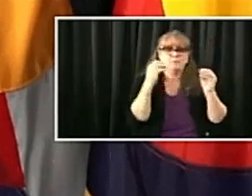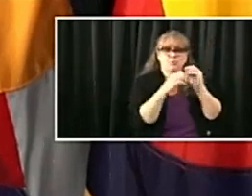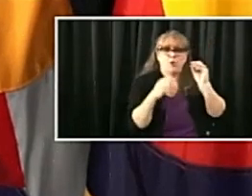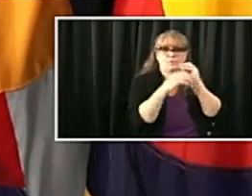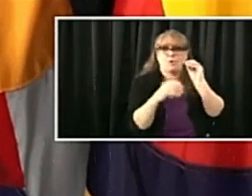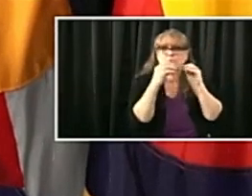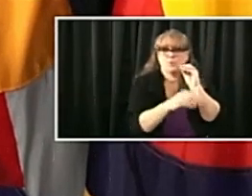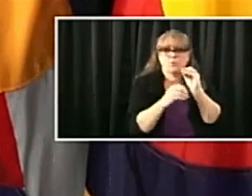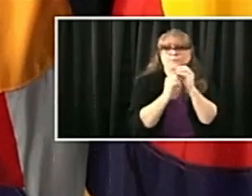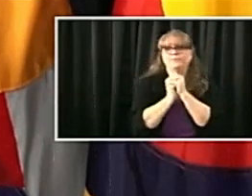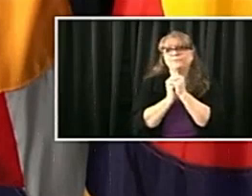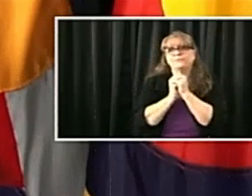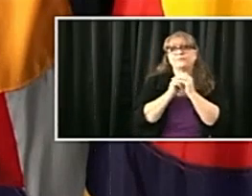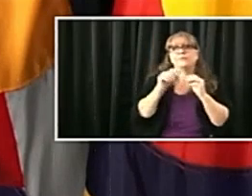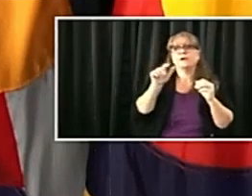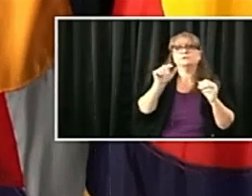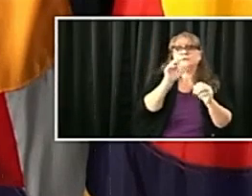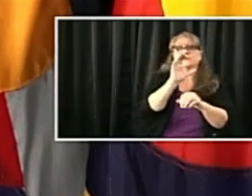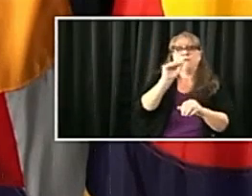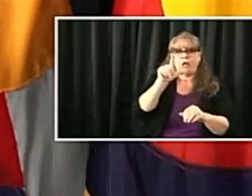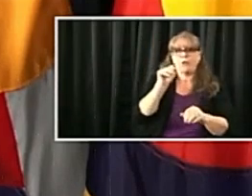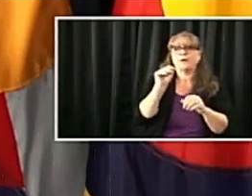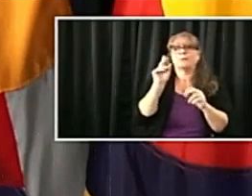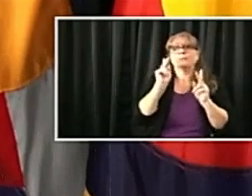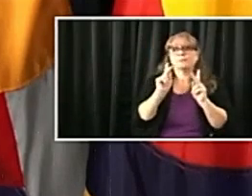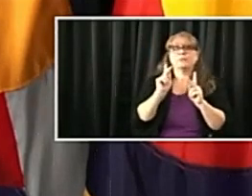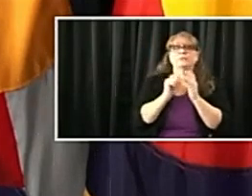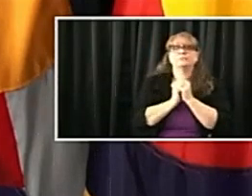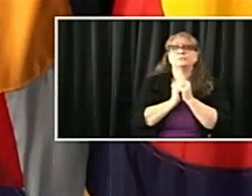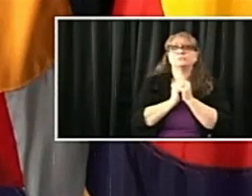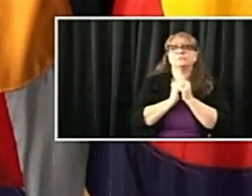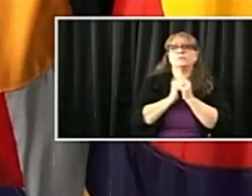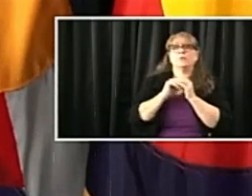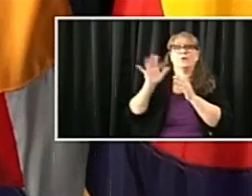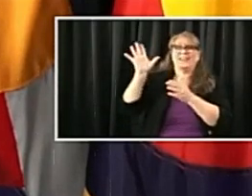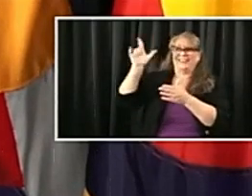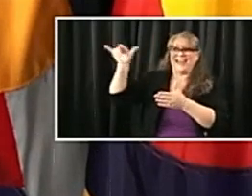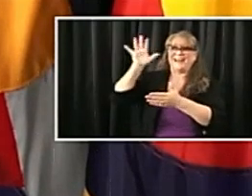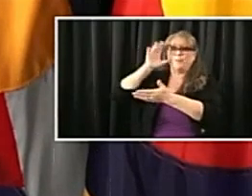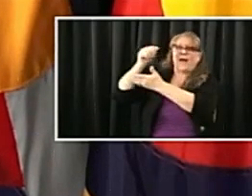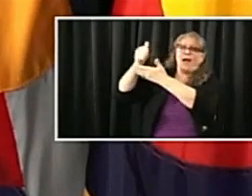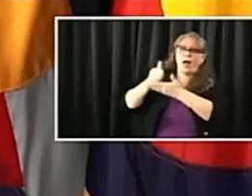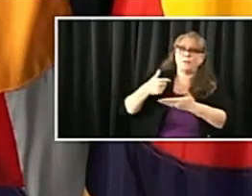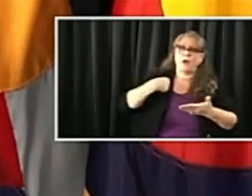to 1 in 4 Coloradans. That would start having a profound impact on